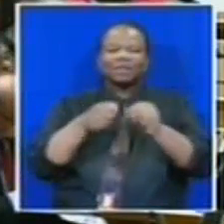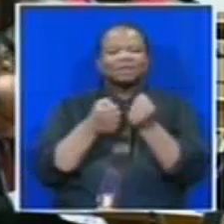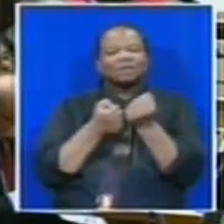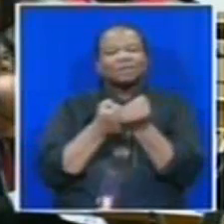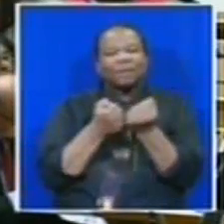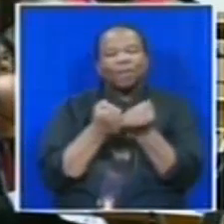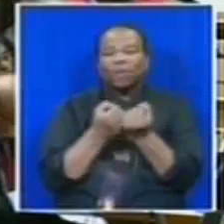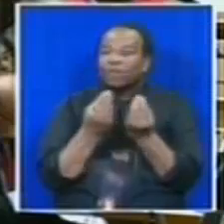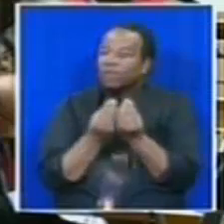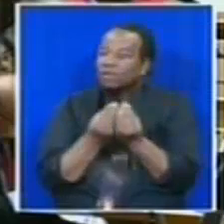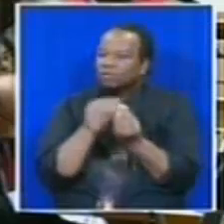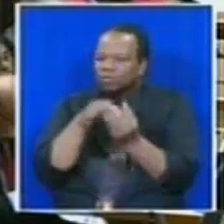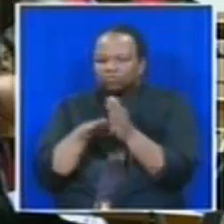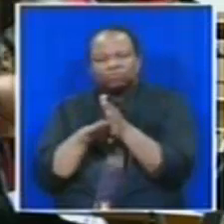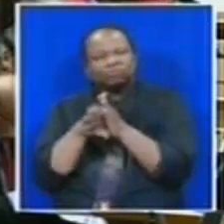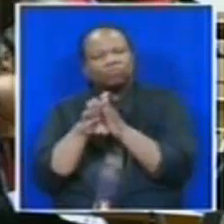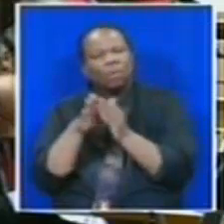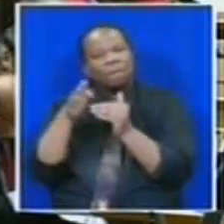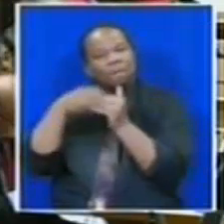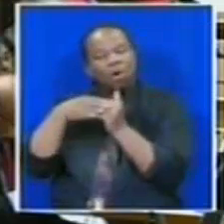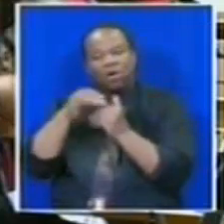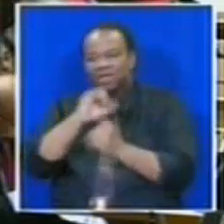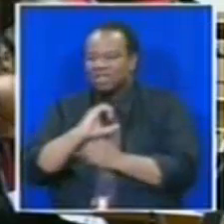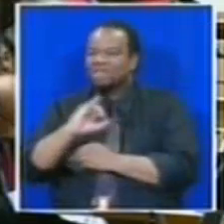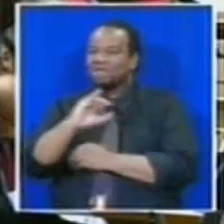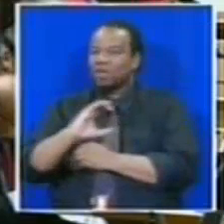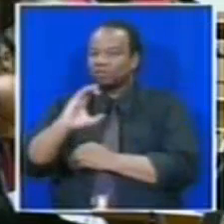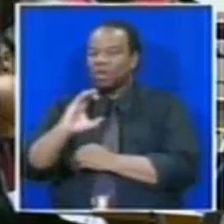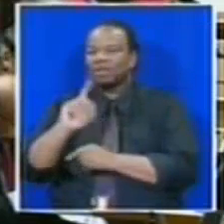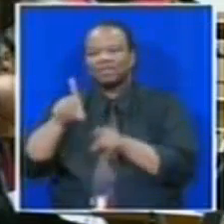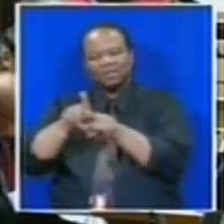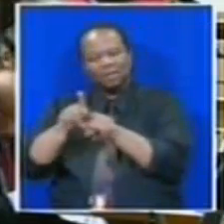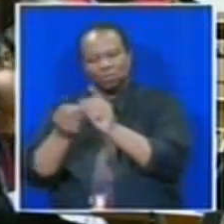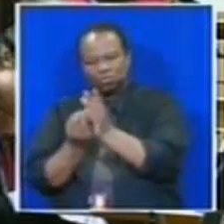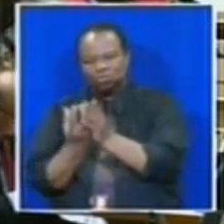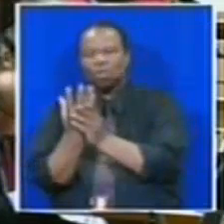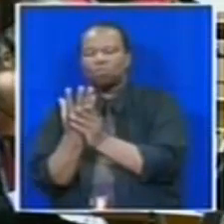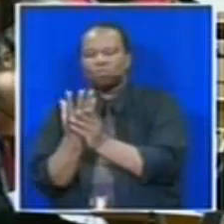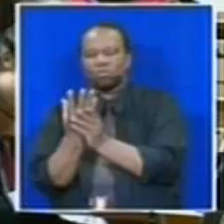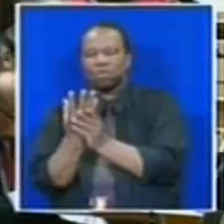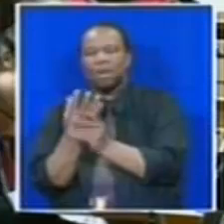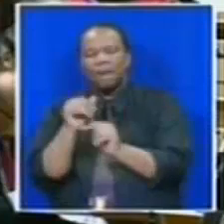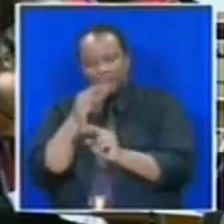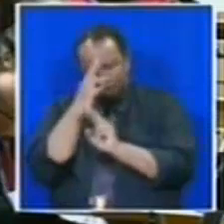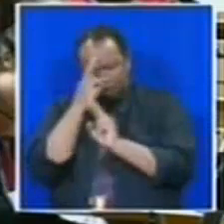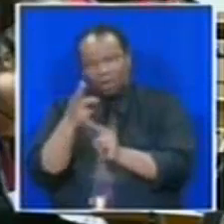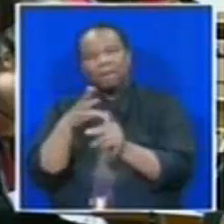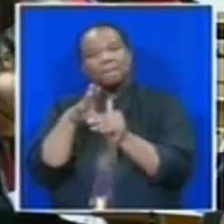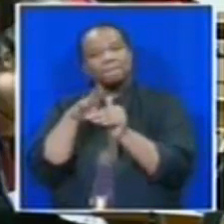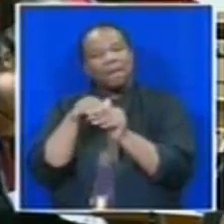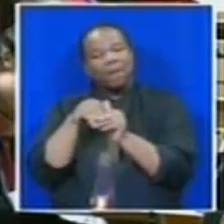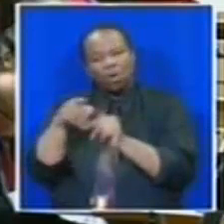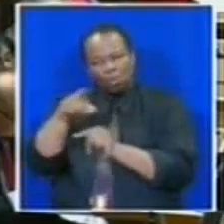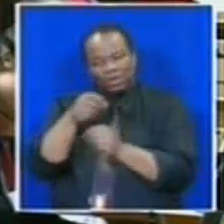steady improvements in investment and growth over the period ahead. We must start believing, honorable members and South Africans, that we are